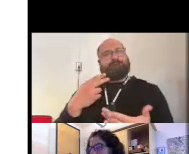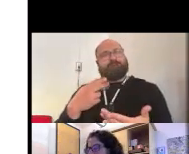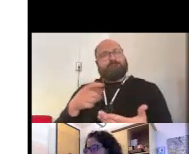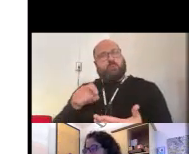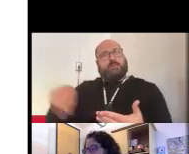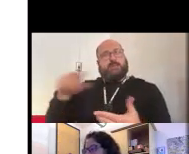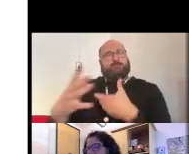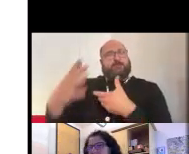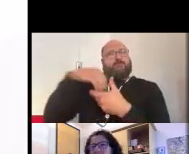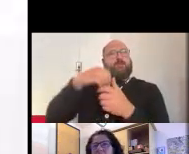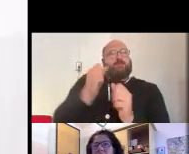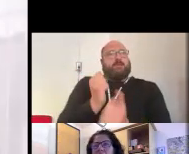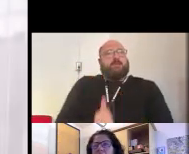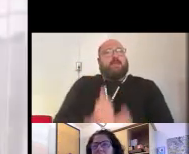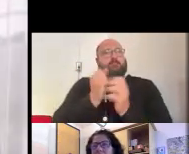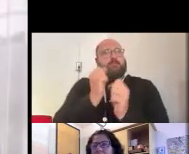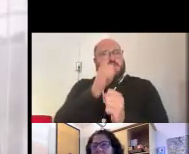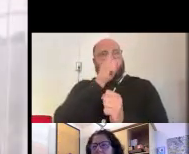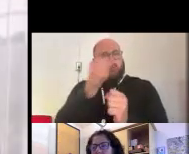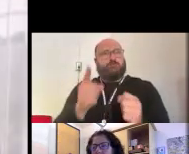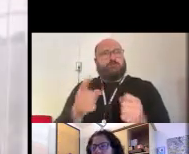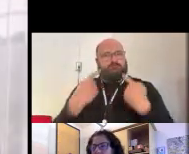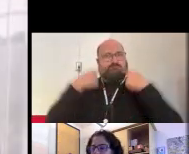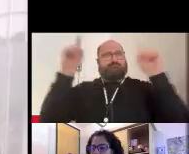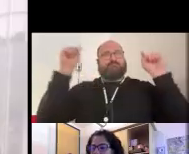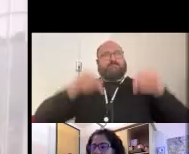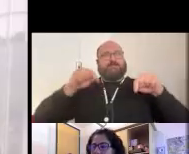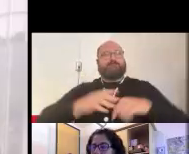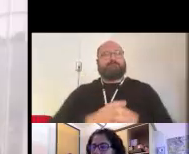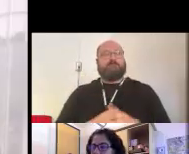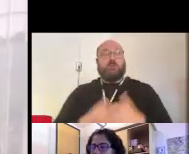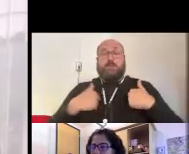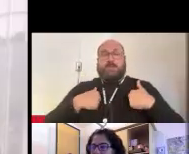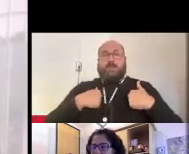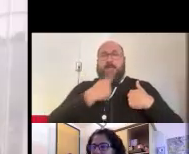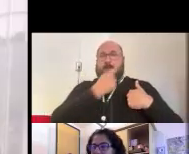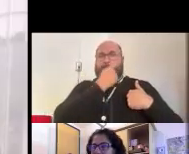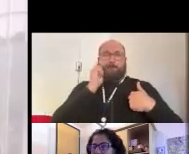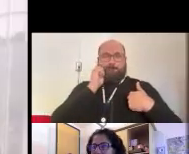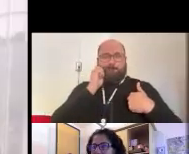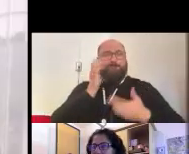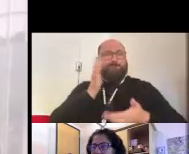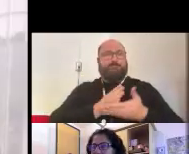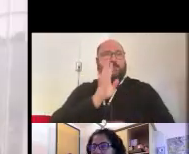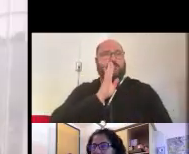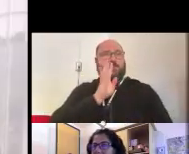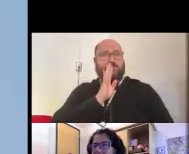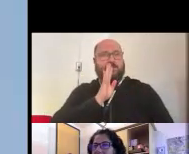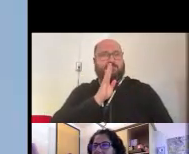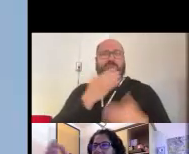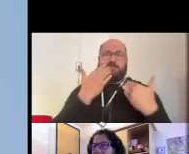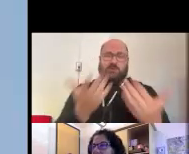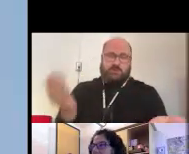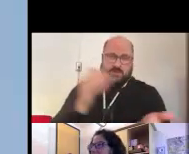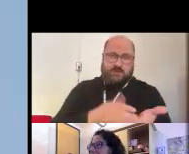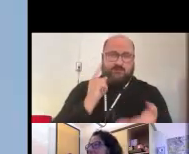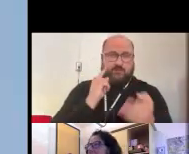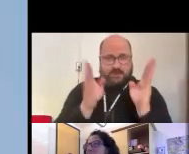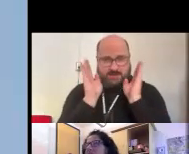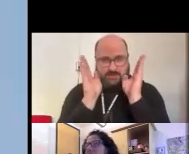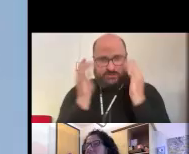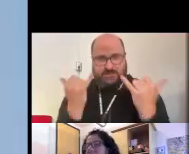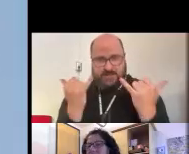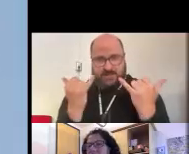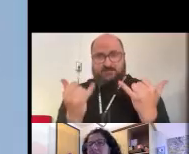work possible. So with that, I will stop talking. Thank you all for your attention today. And please let me know if you have any questions.